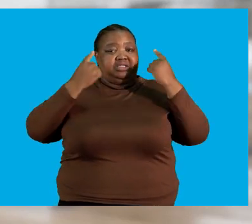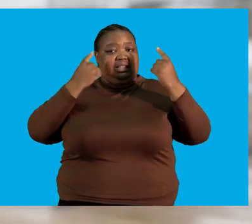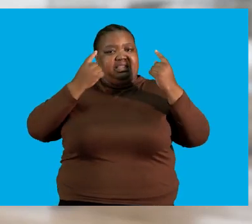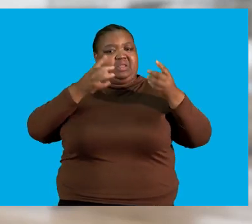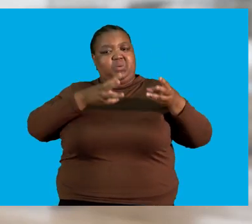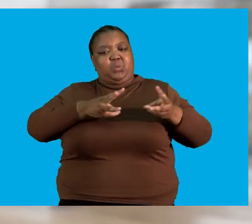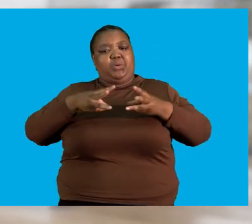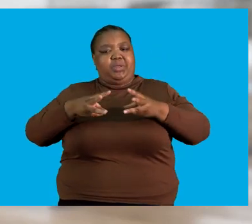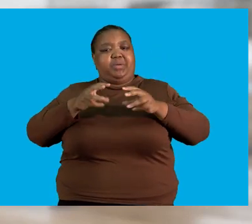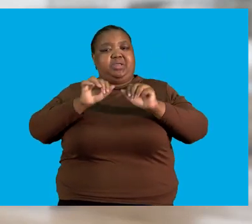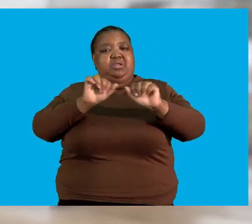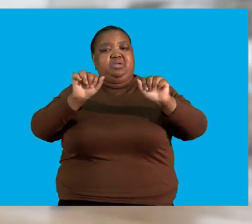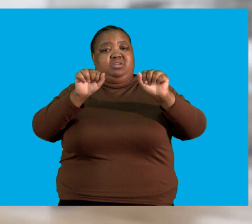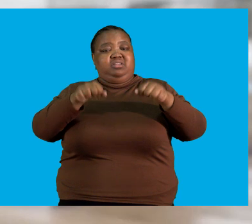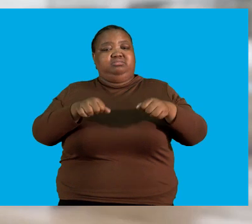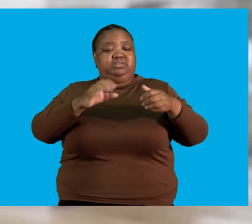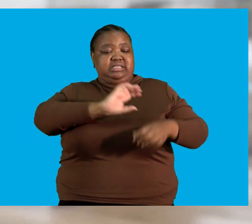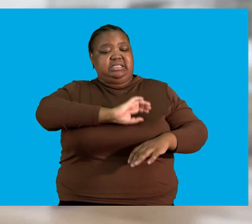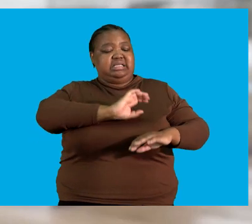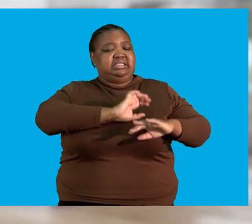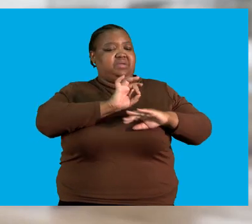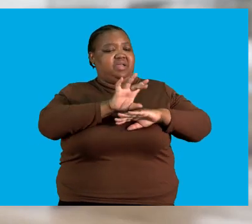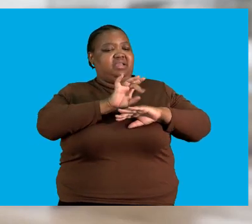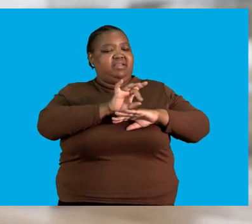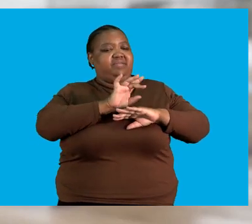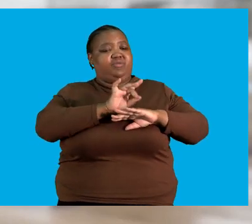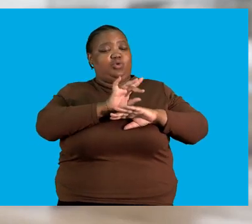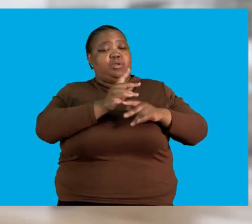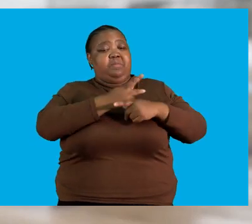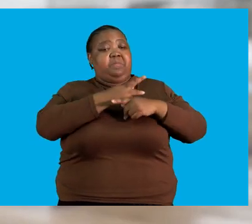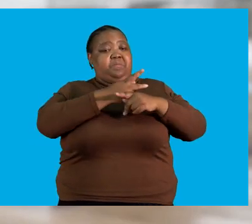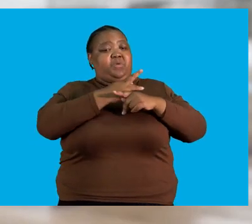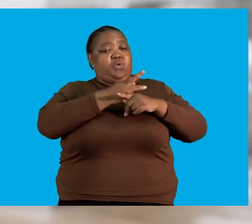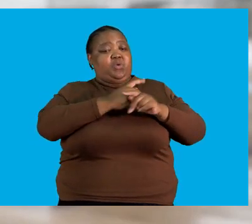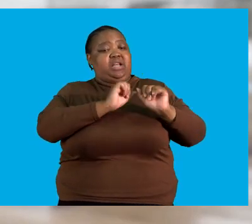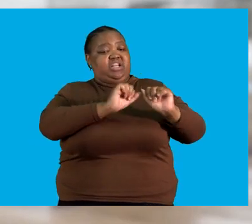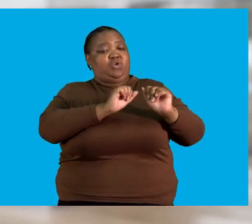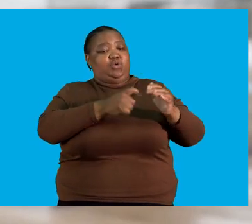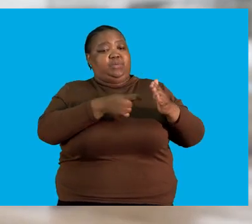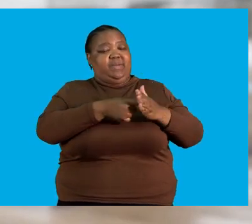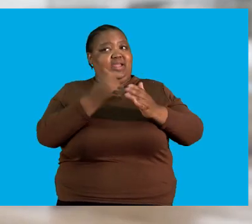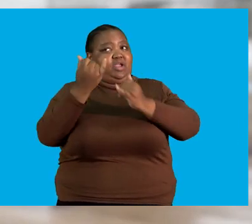different ways that you could use to influence customers into buying your own product instead